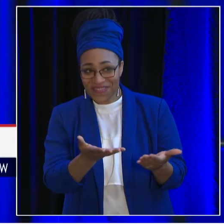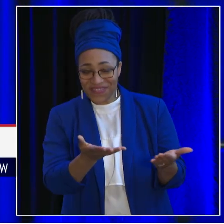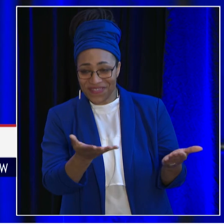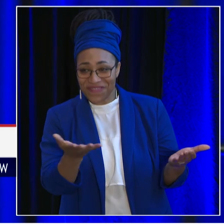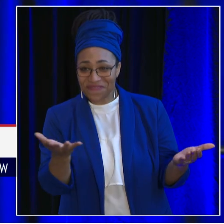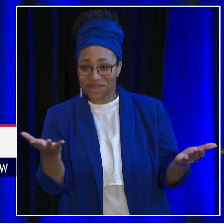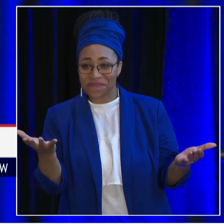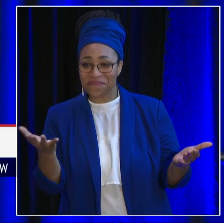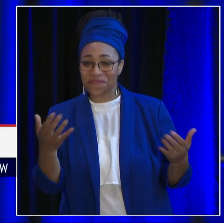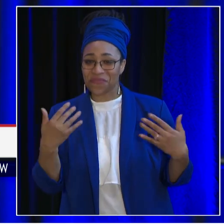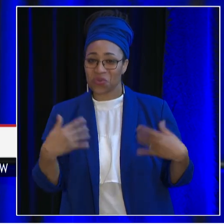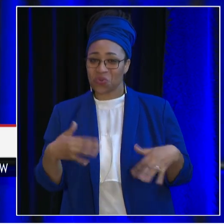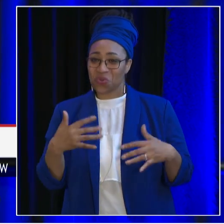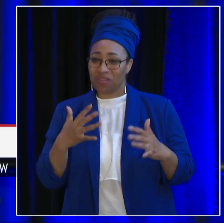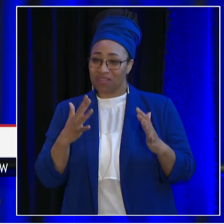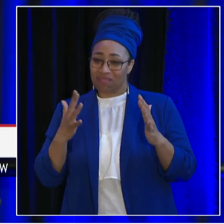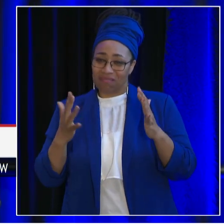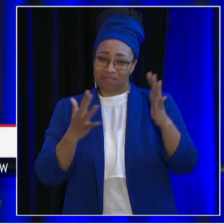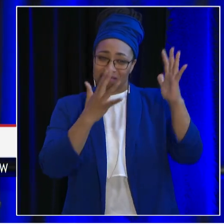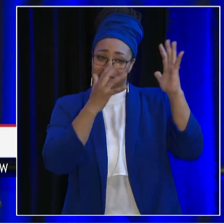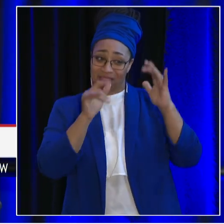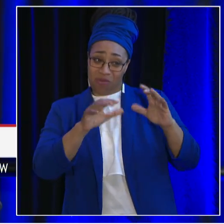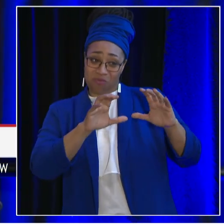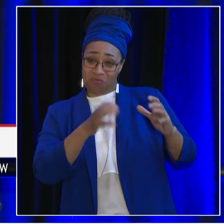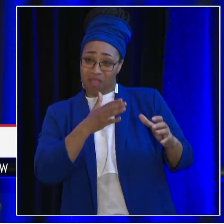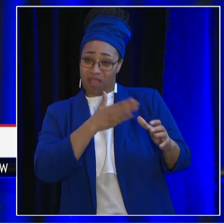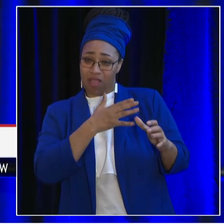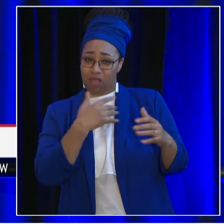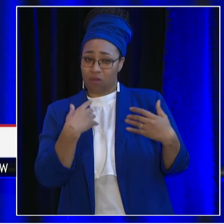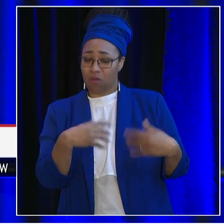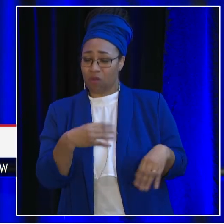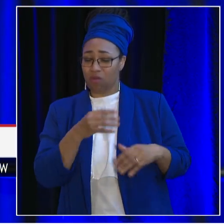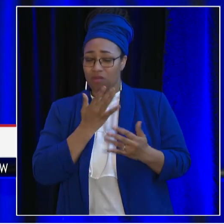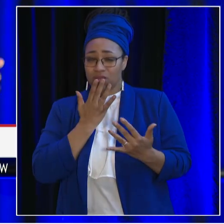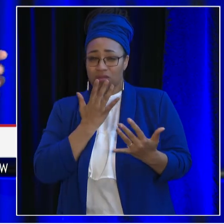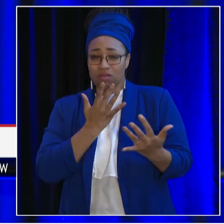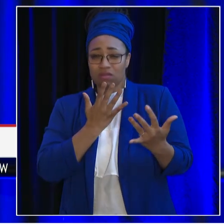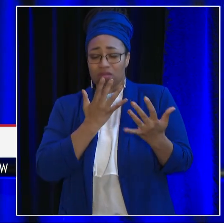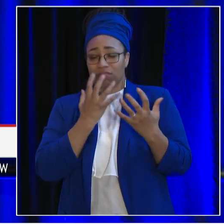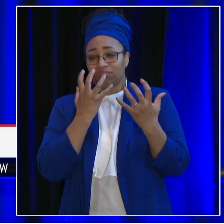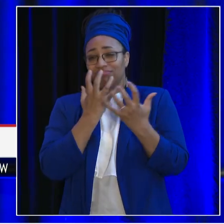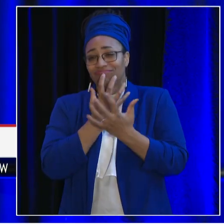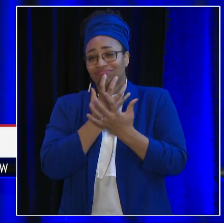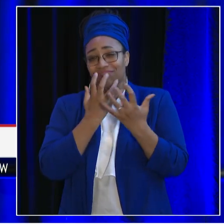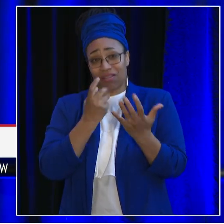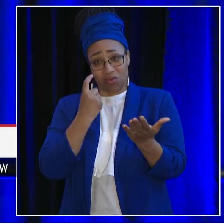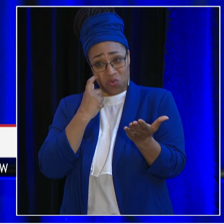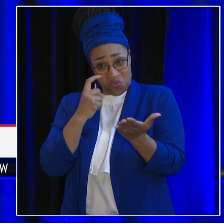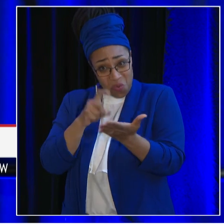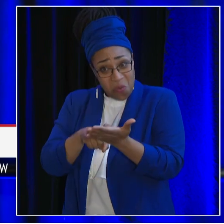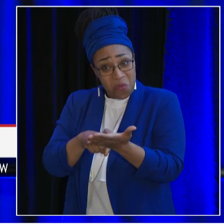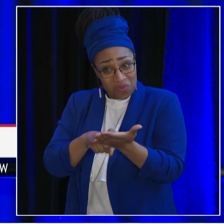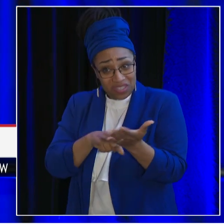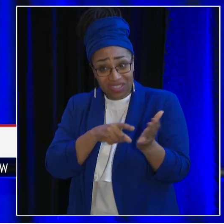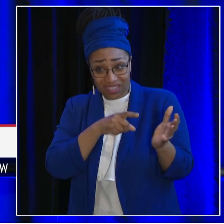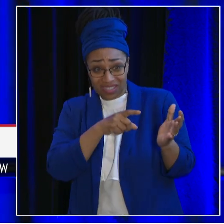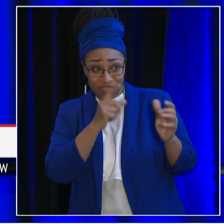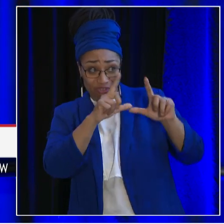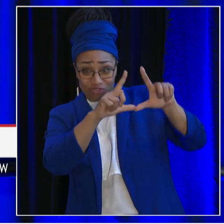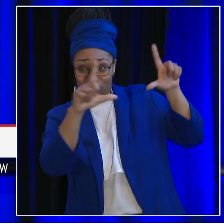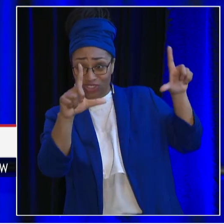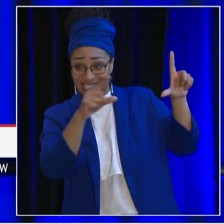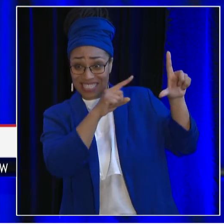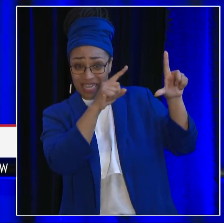Let's give them another round of applause for that amazing performance. And if you noticed, on the screen were the names